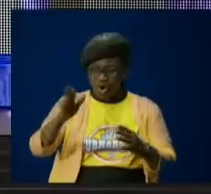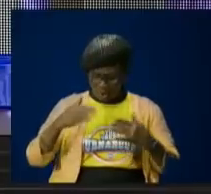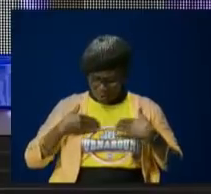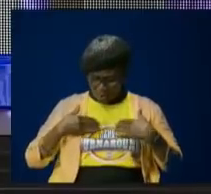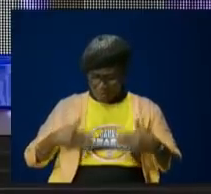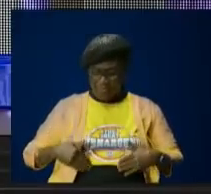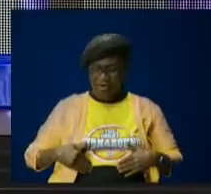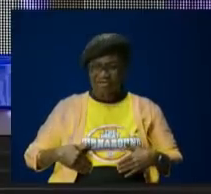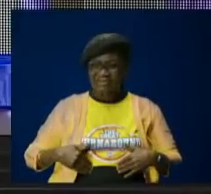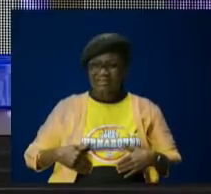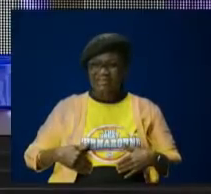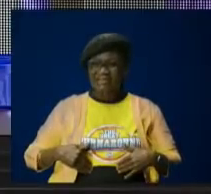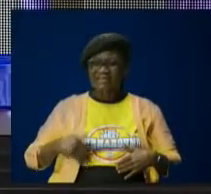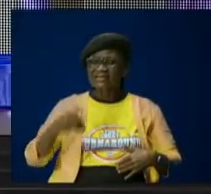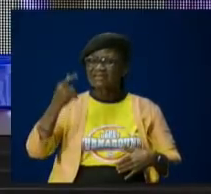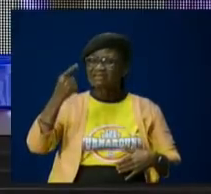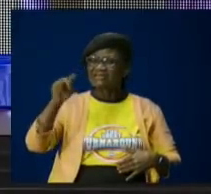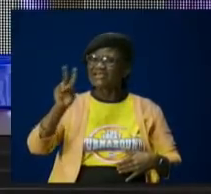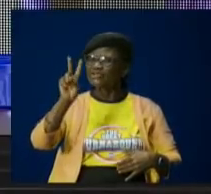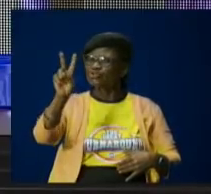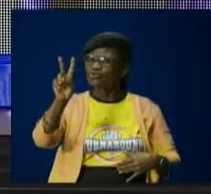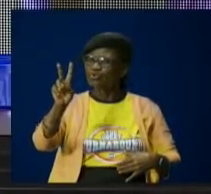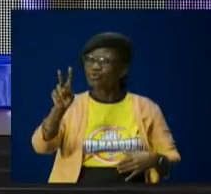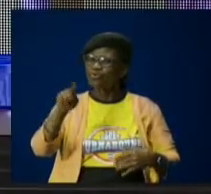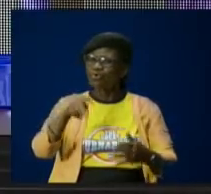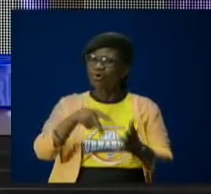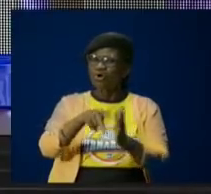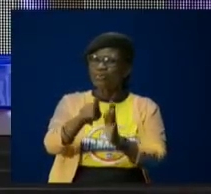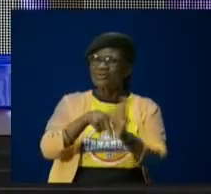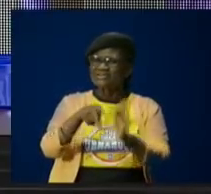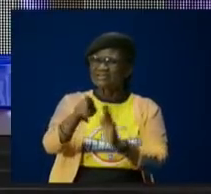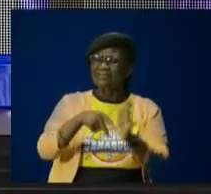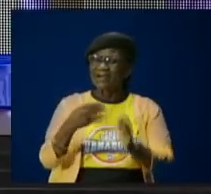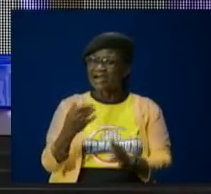the two principal things that the doctors check